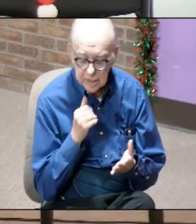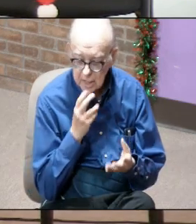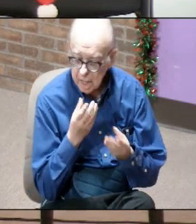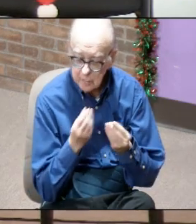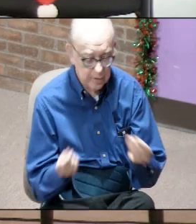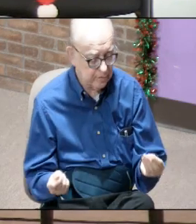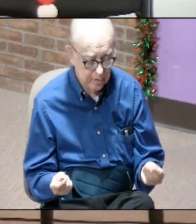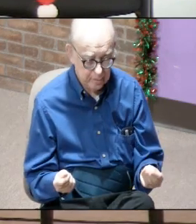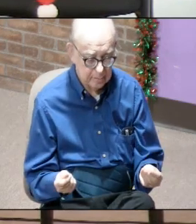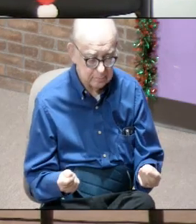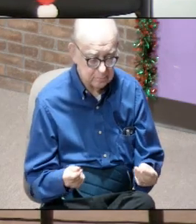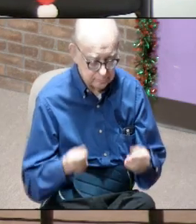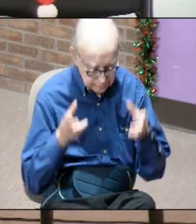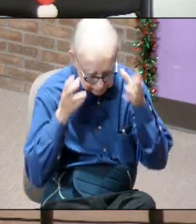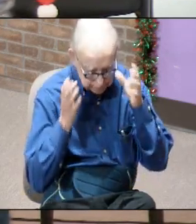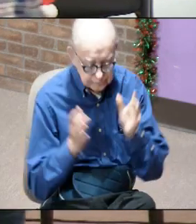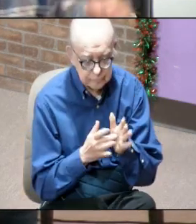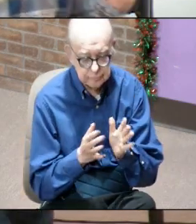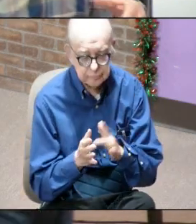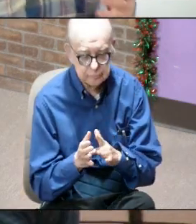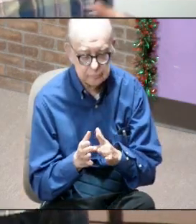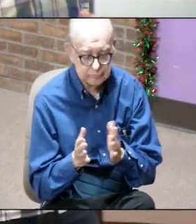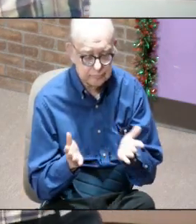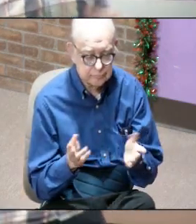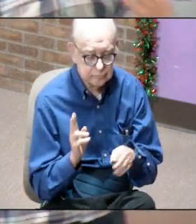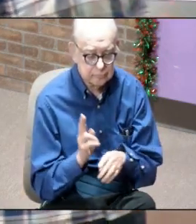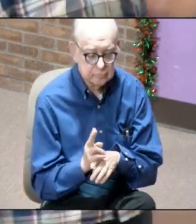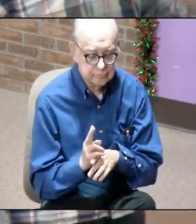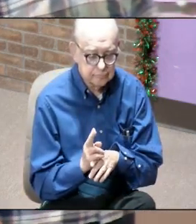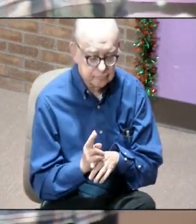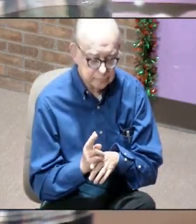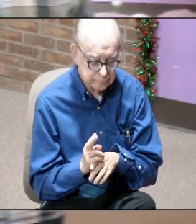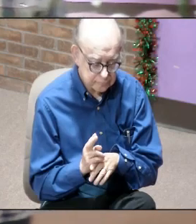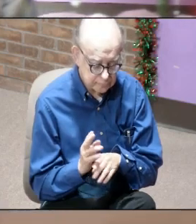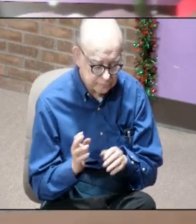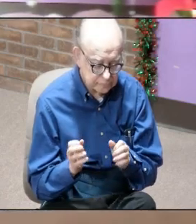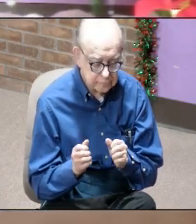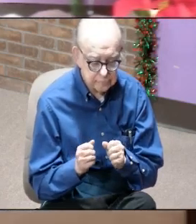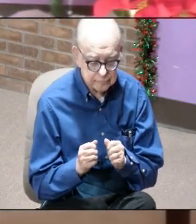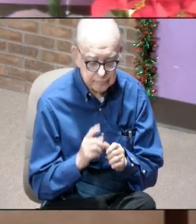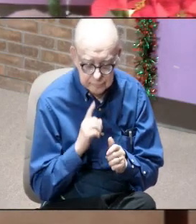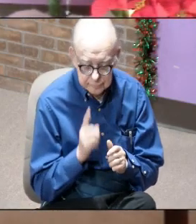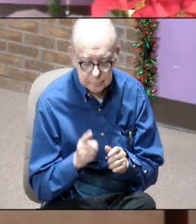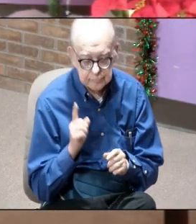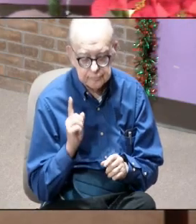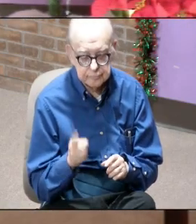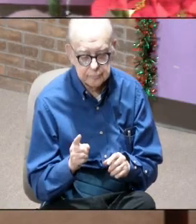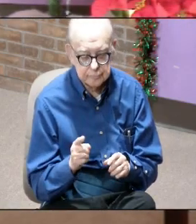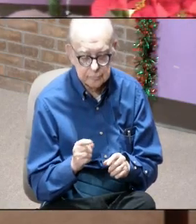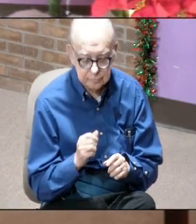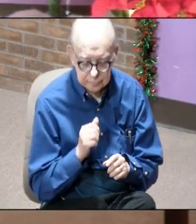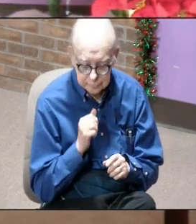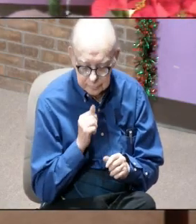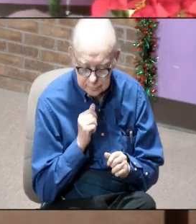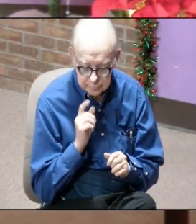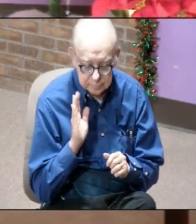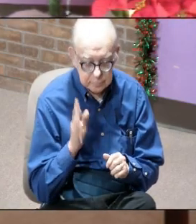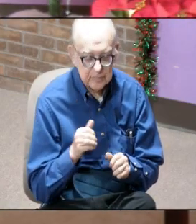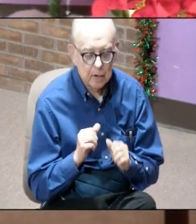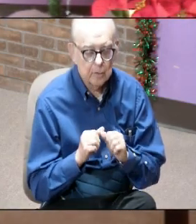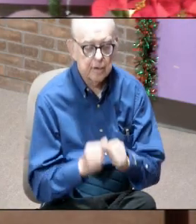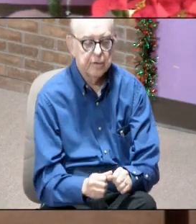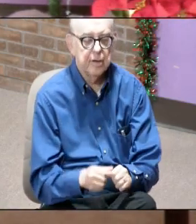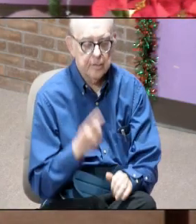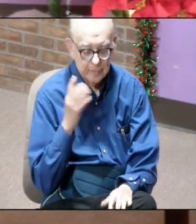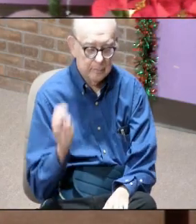away. The crown that Jesus is going to be wearing and being crowned with is one that will last